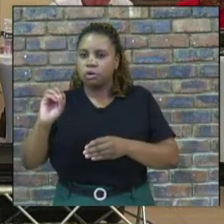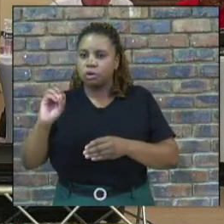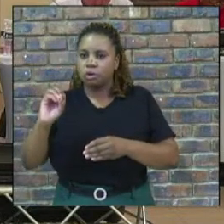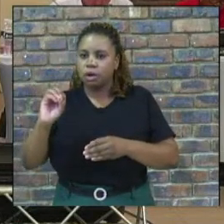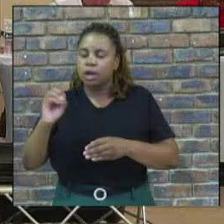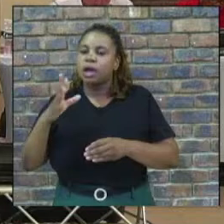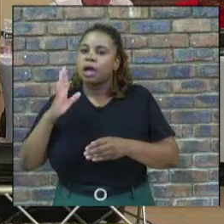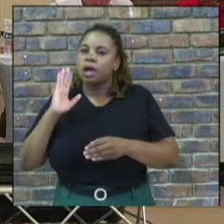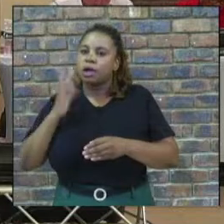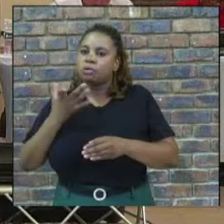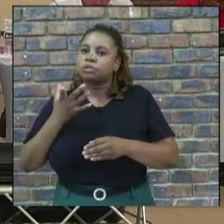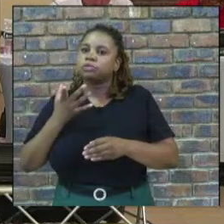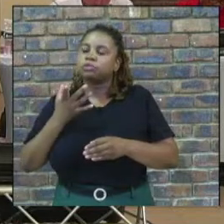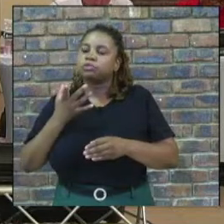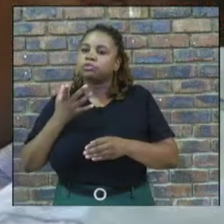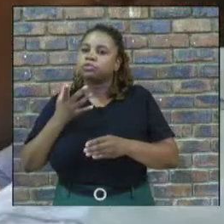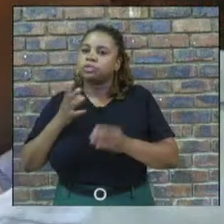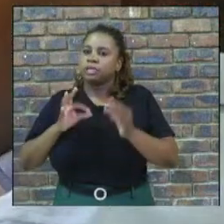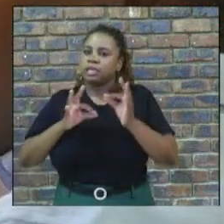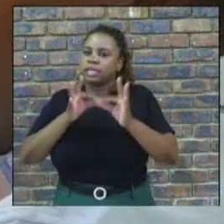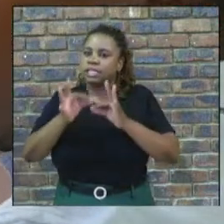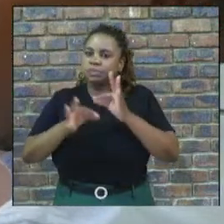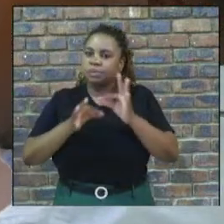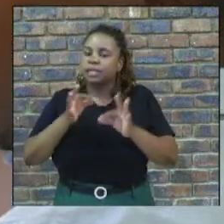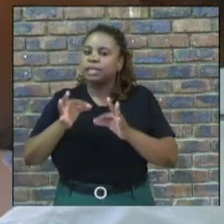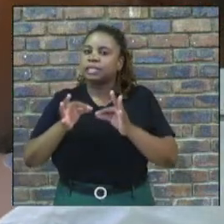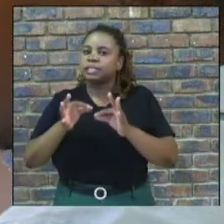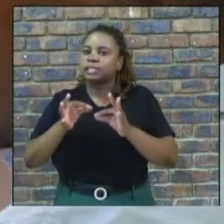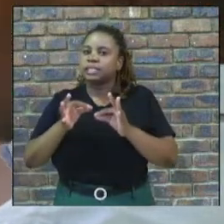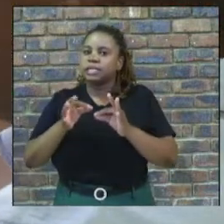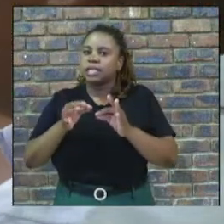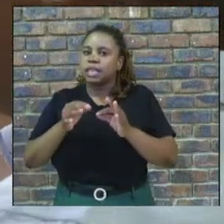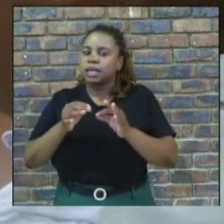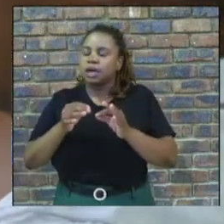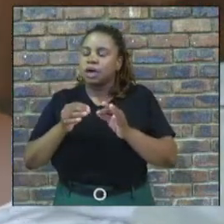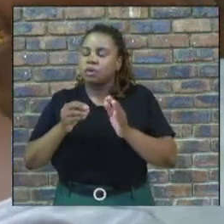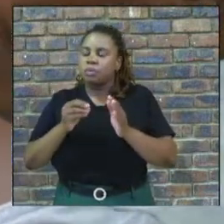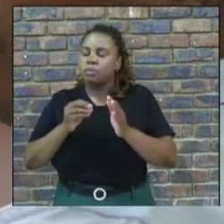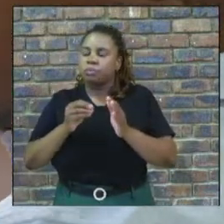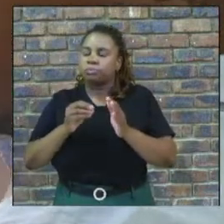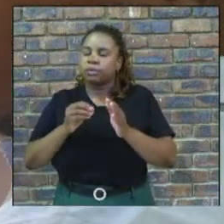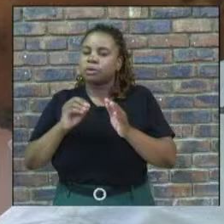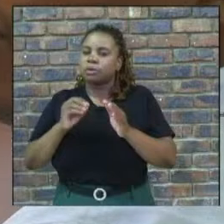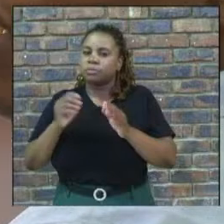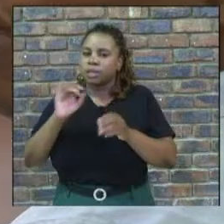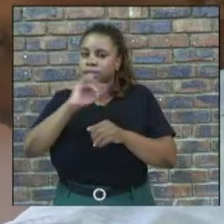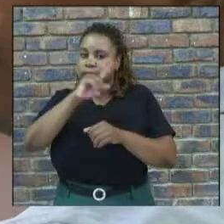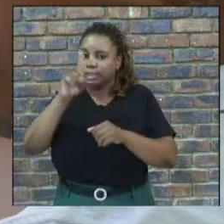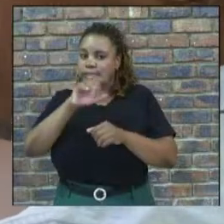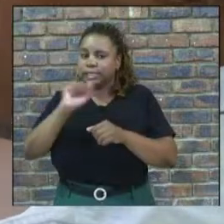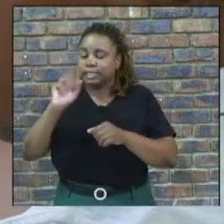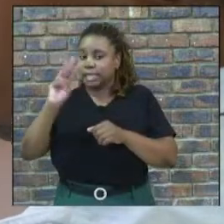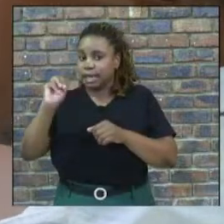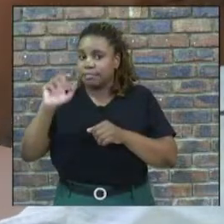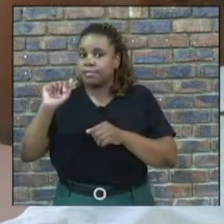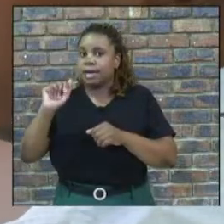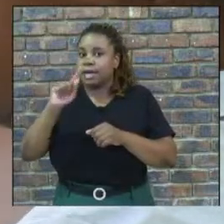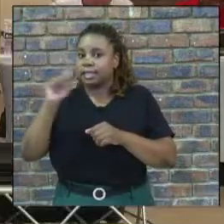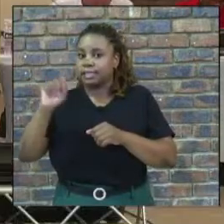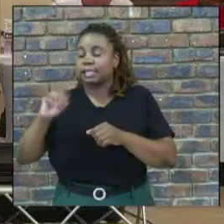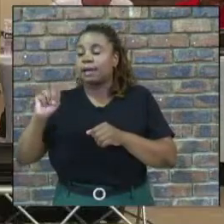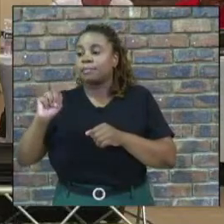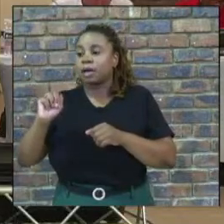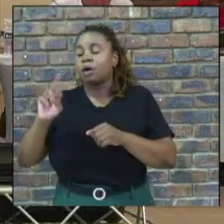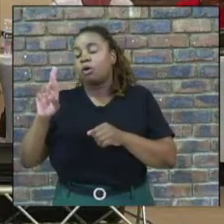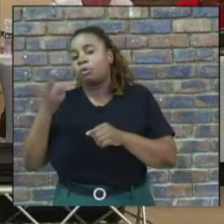of illegal mining. In short, we are busy with the process of the